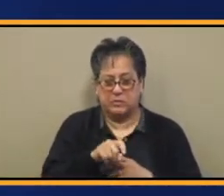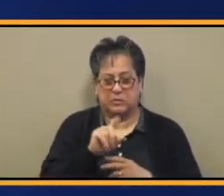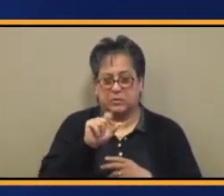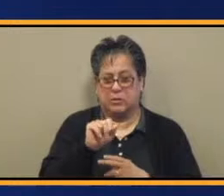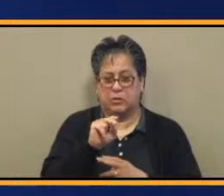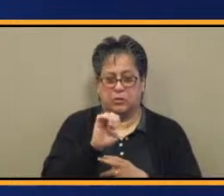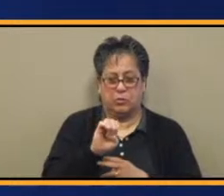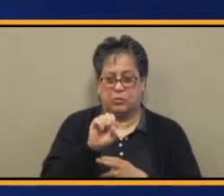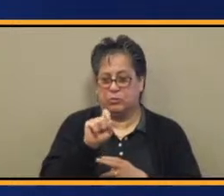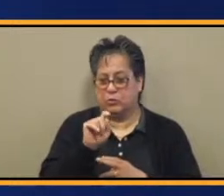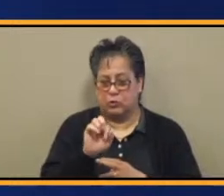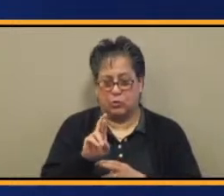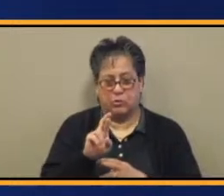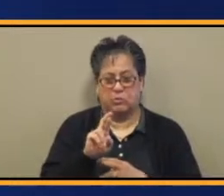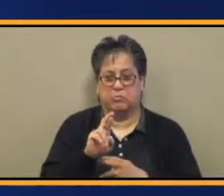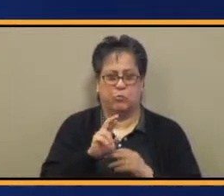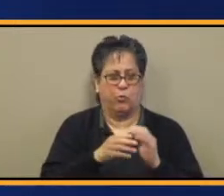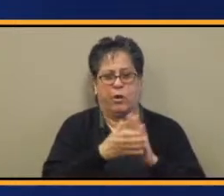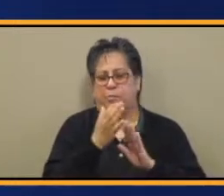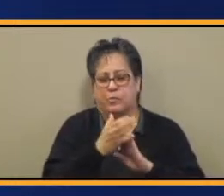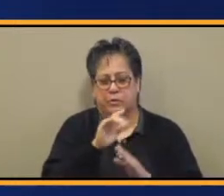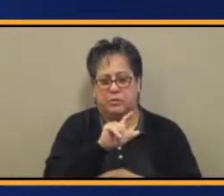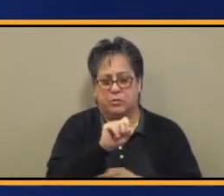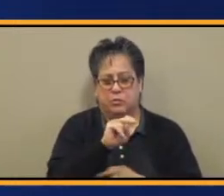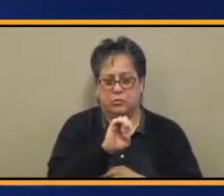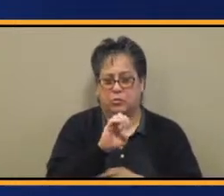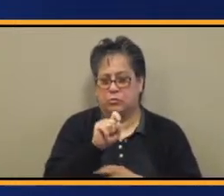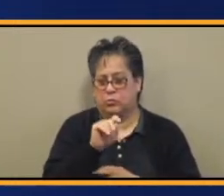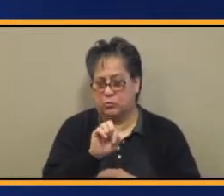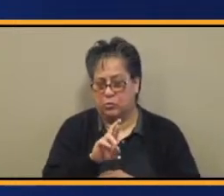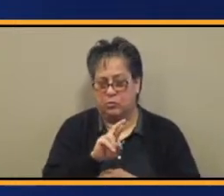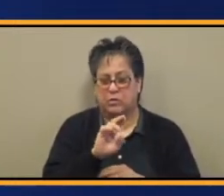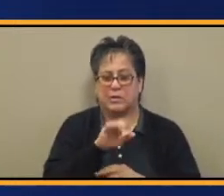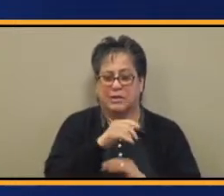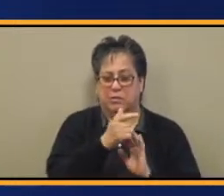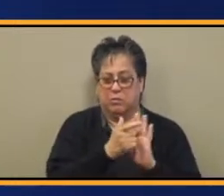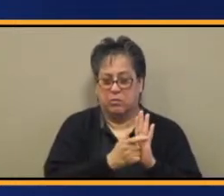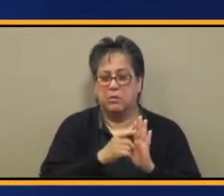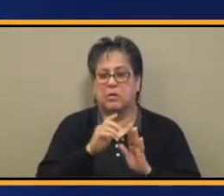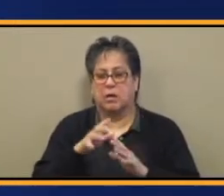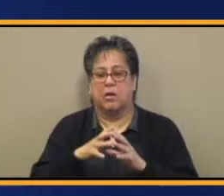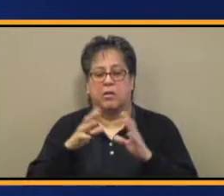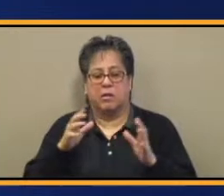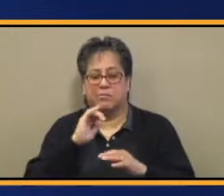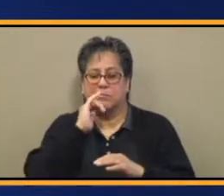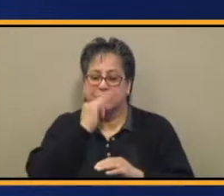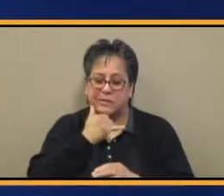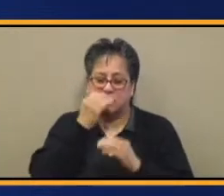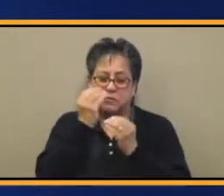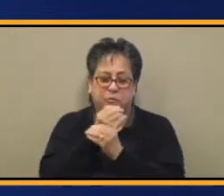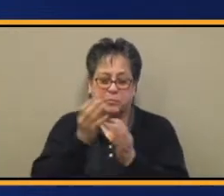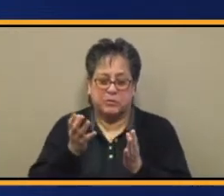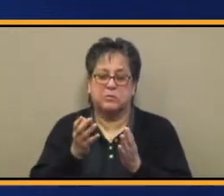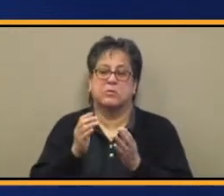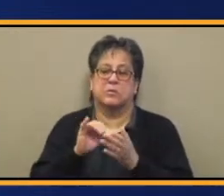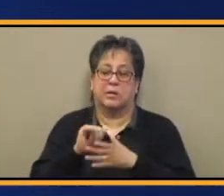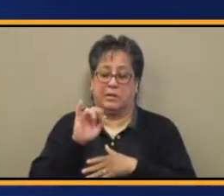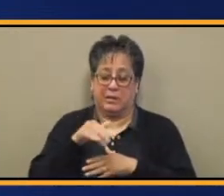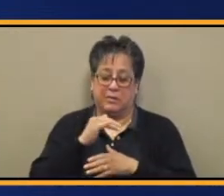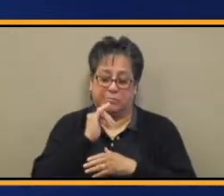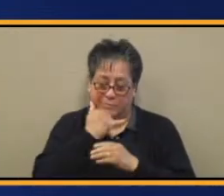Star, Operation Lone Star immigration law, that misinformation has permeated the